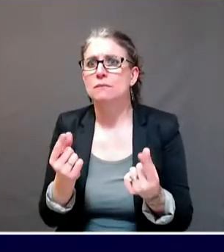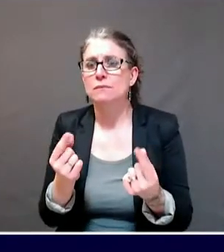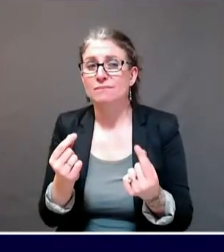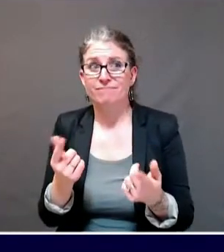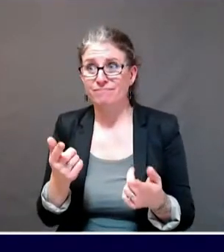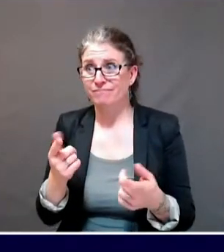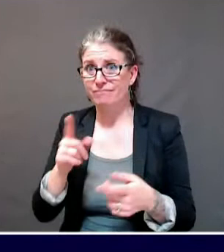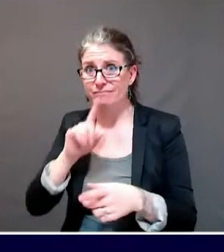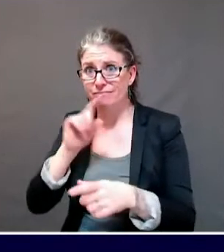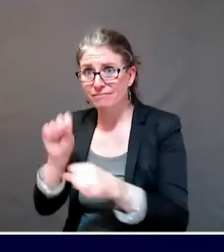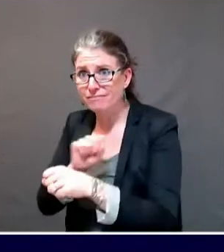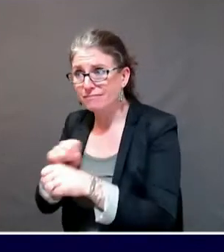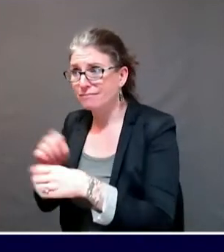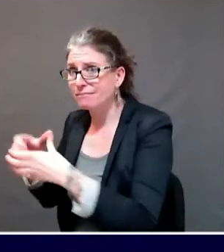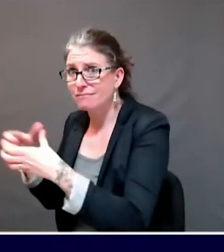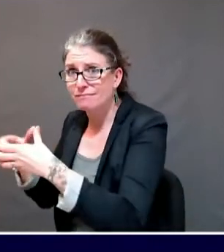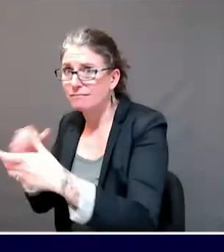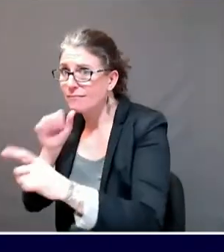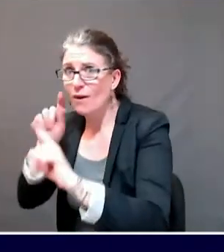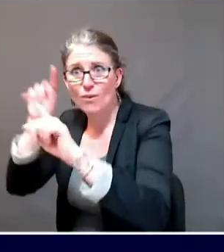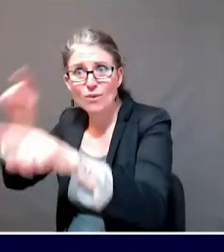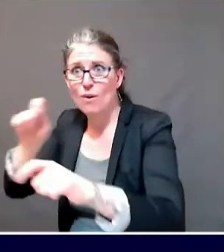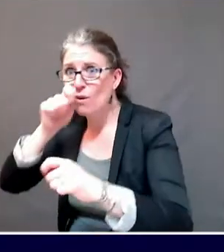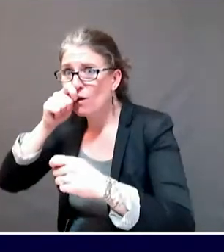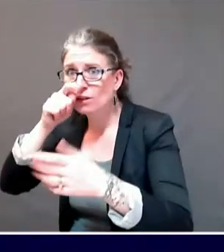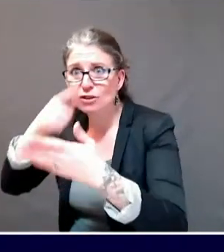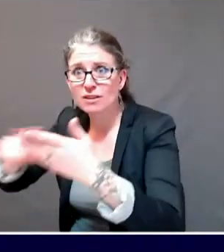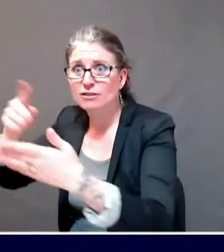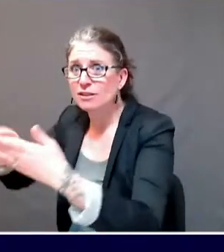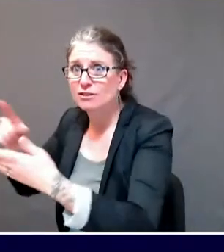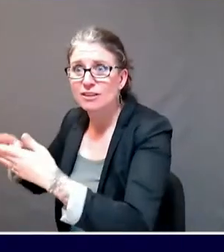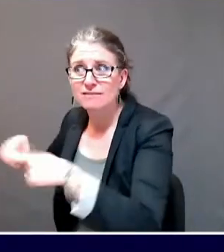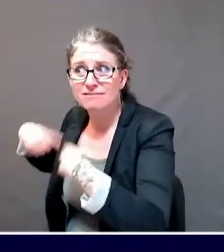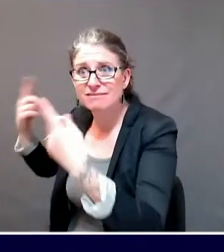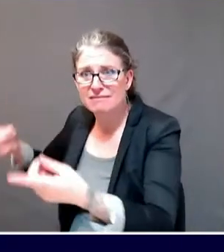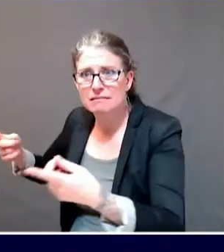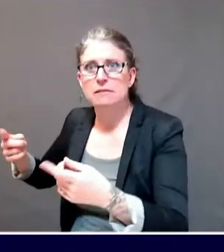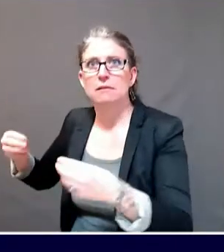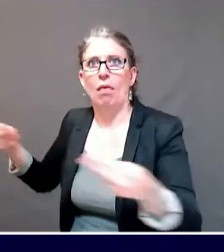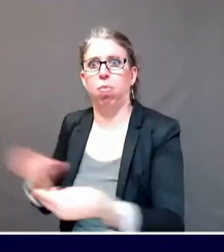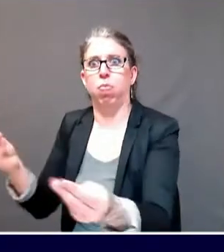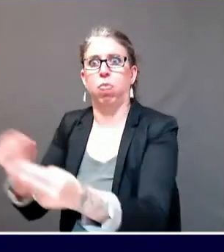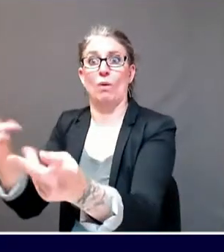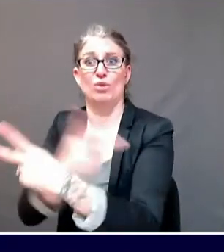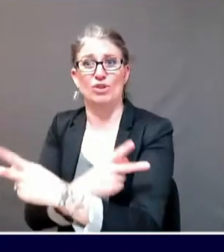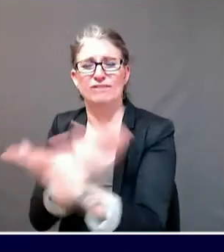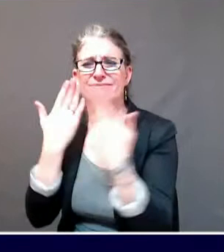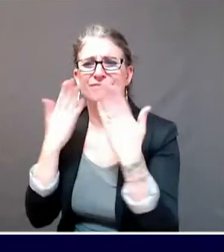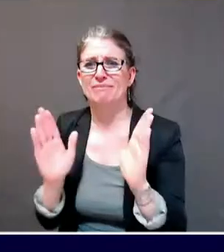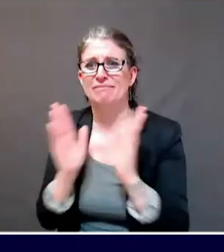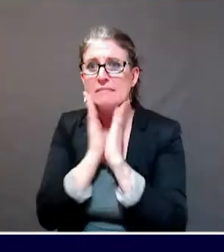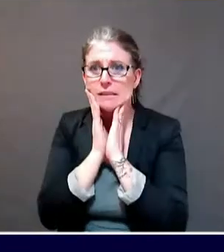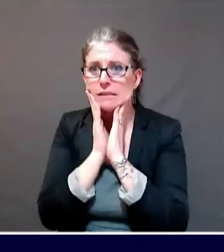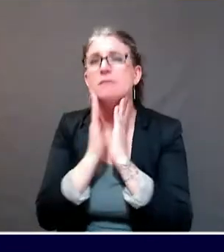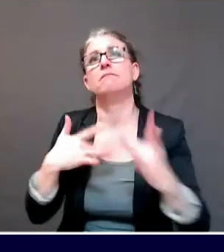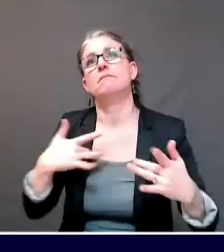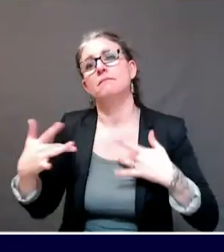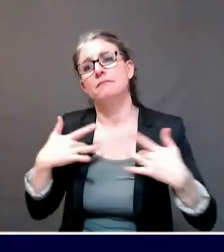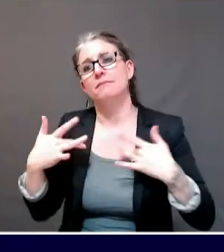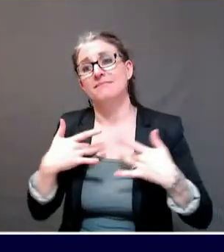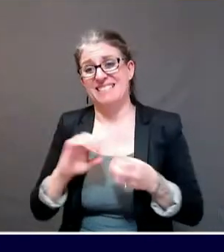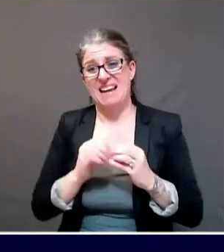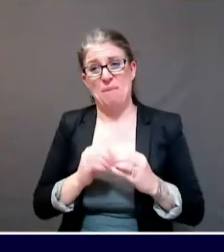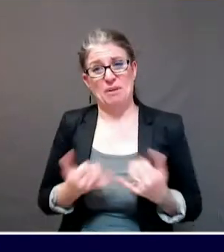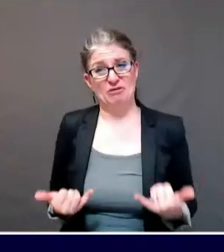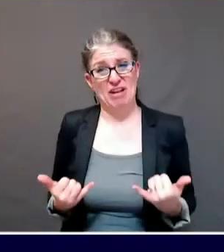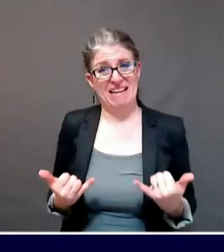same address, things like that. We're very much on the lookout for that. But at this juncture, it's just too early. The crystal